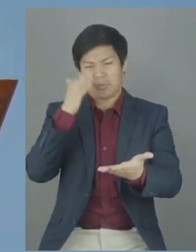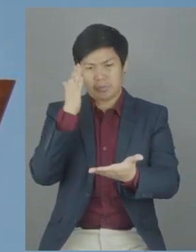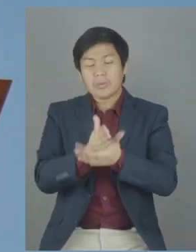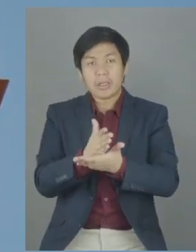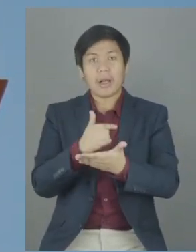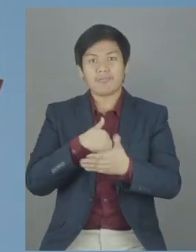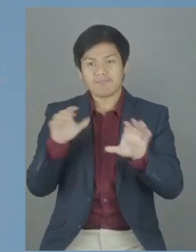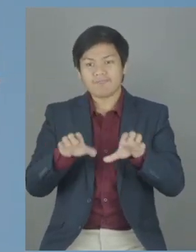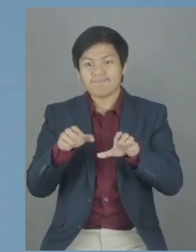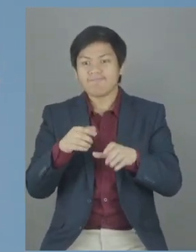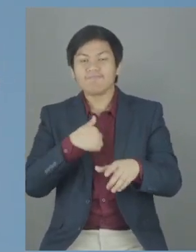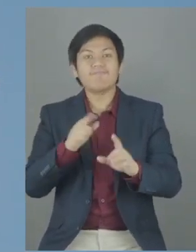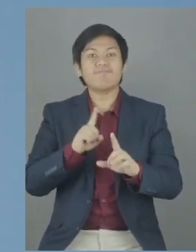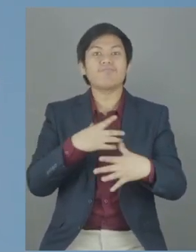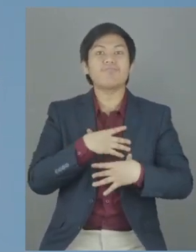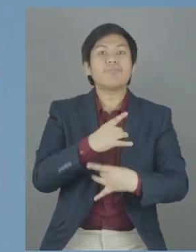to do?